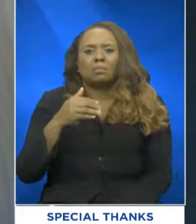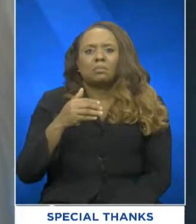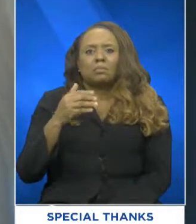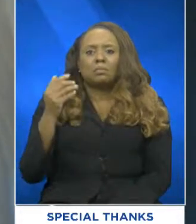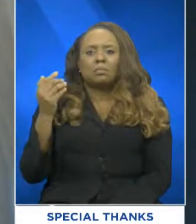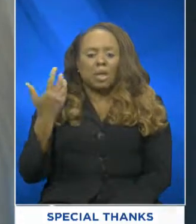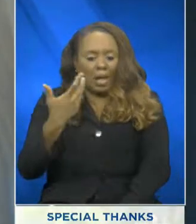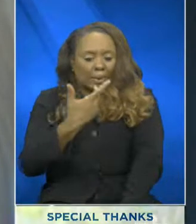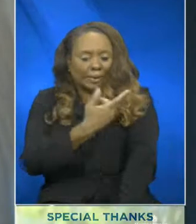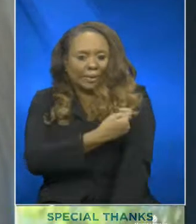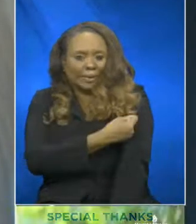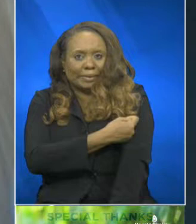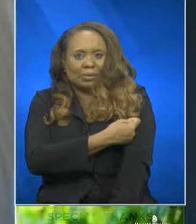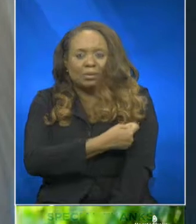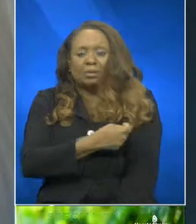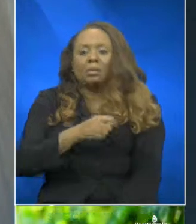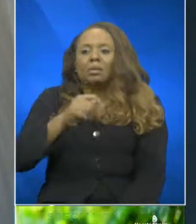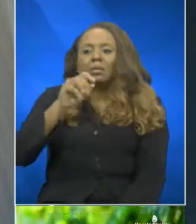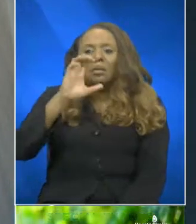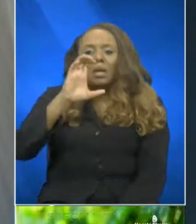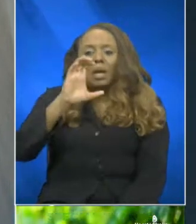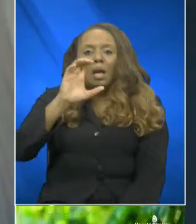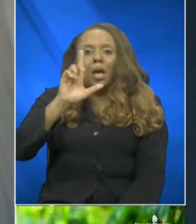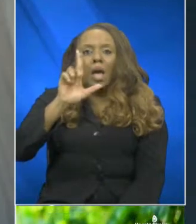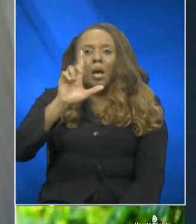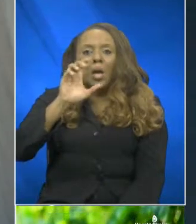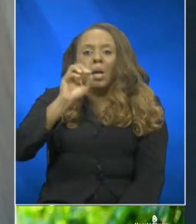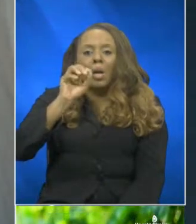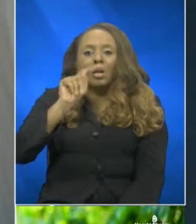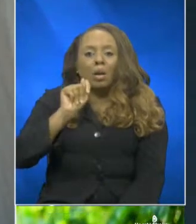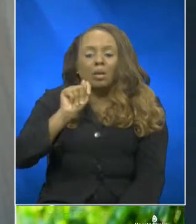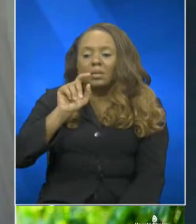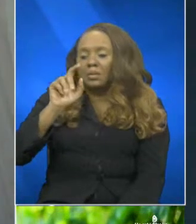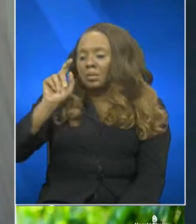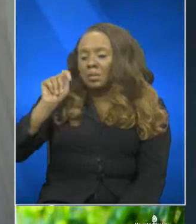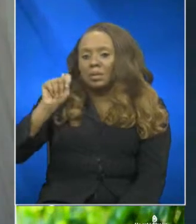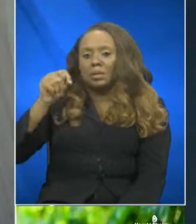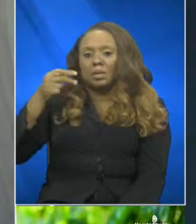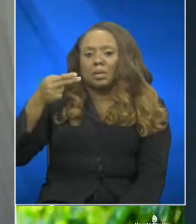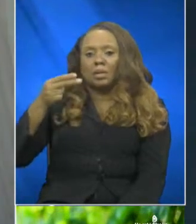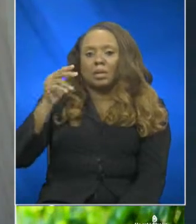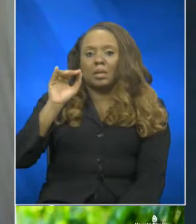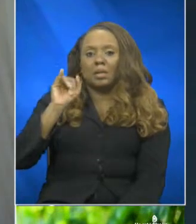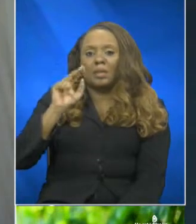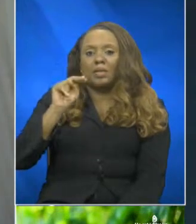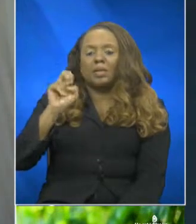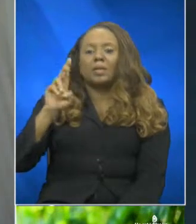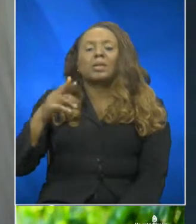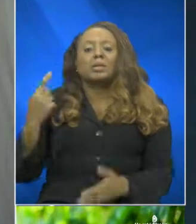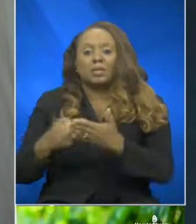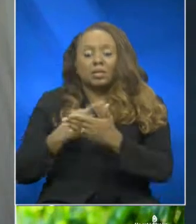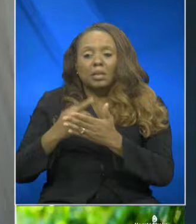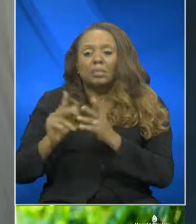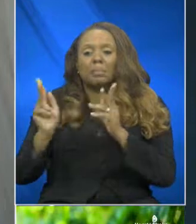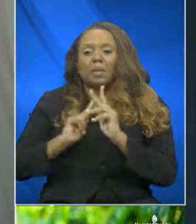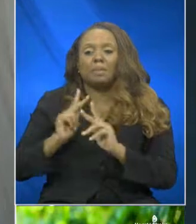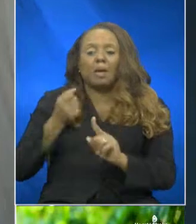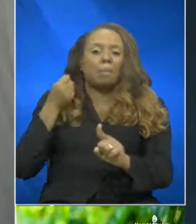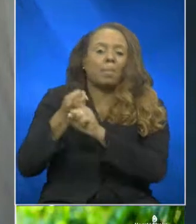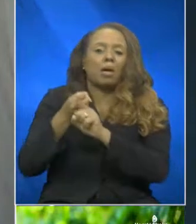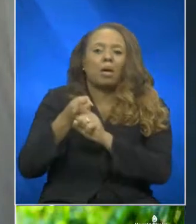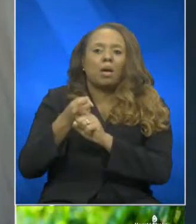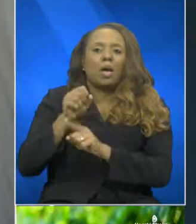can inject the clot thinner into your bloodstream if the stroke is caused by a clot, and you can actually